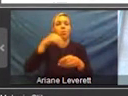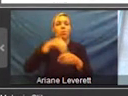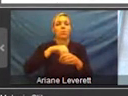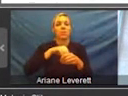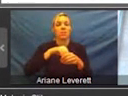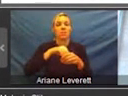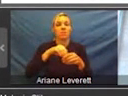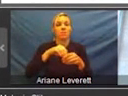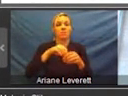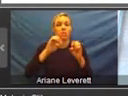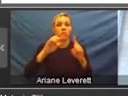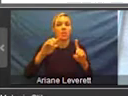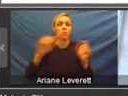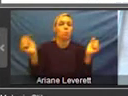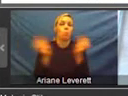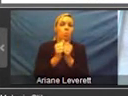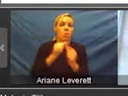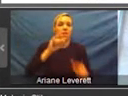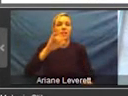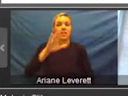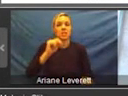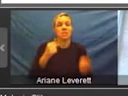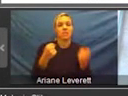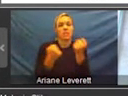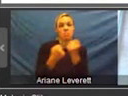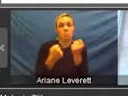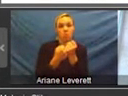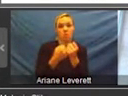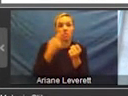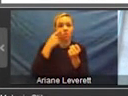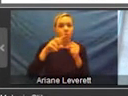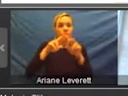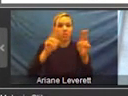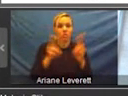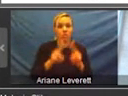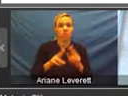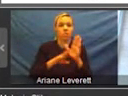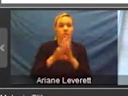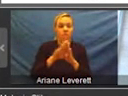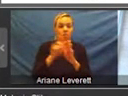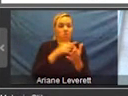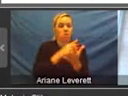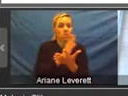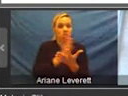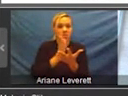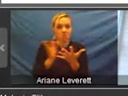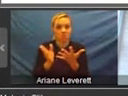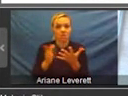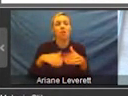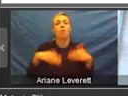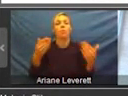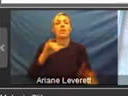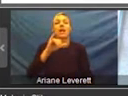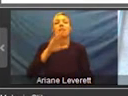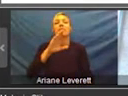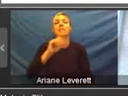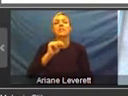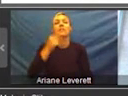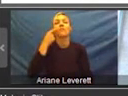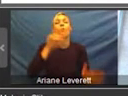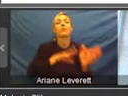ICT-supported inclusive education in international development are the areas ICT for development, or ICT for